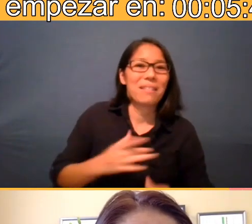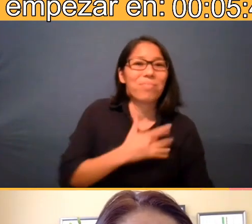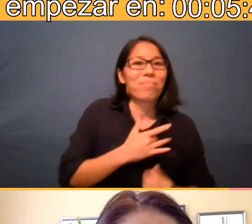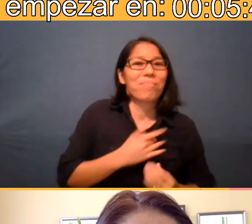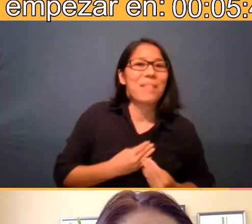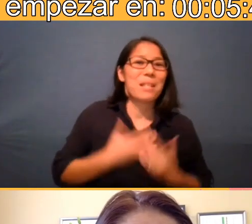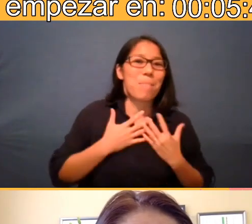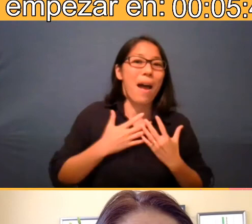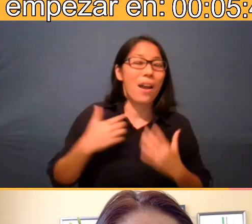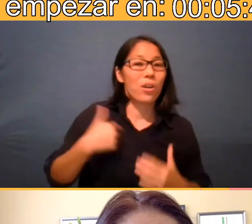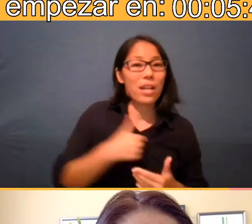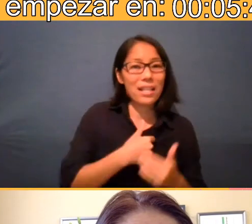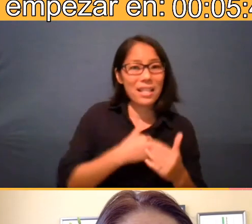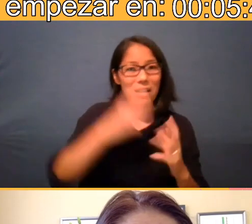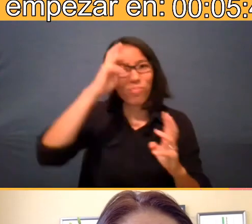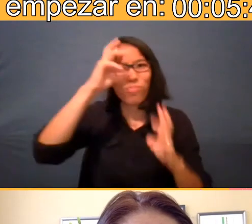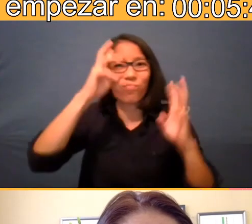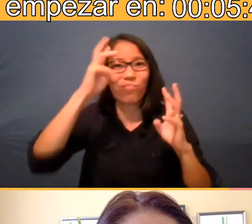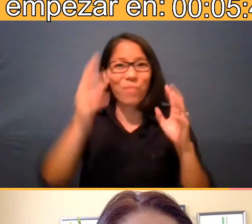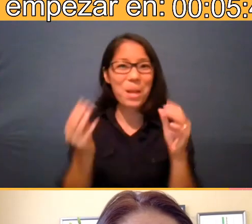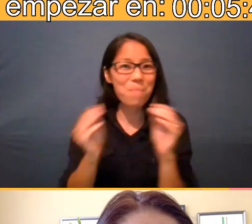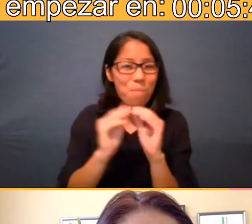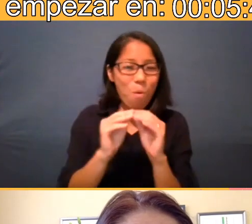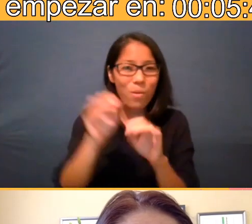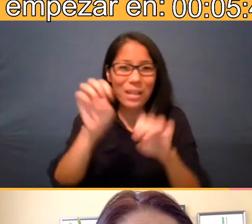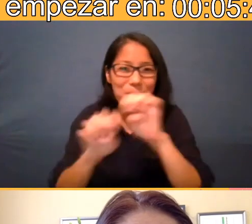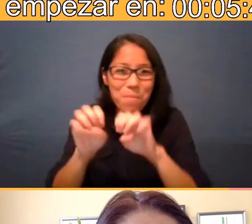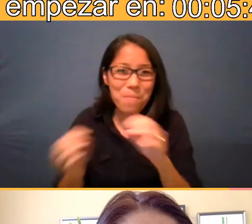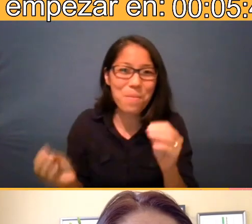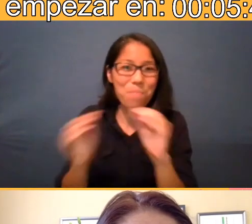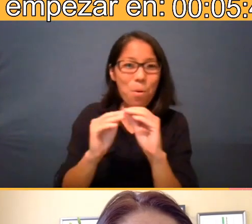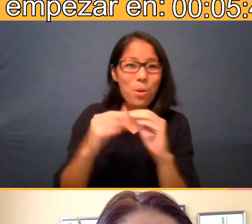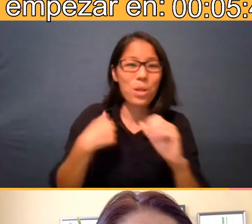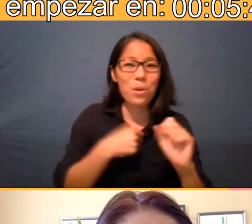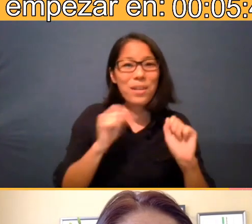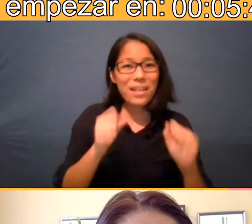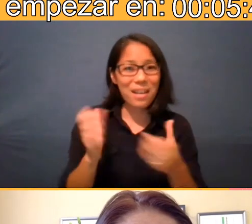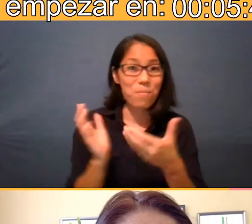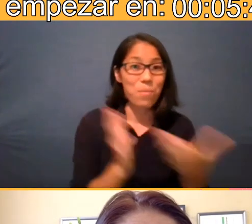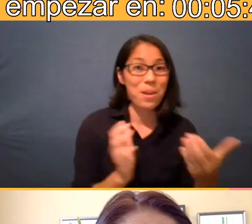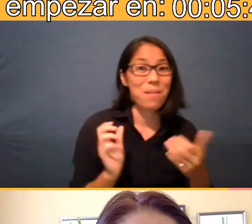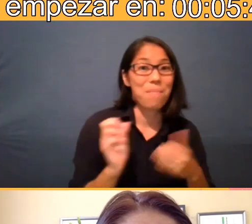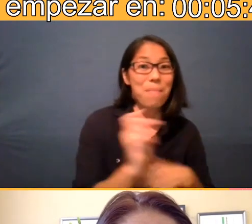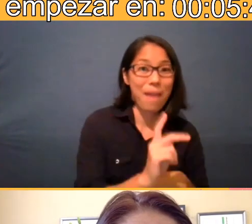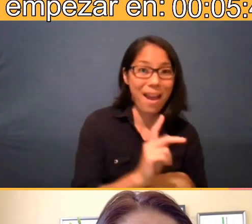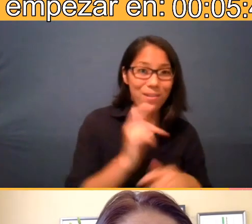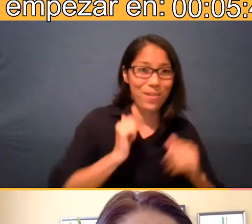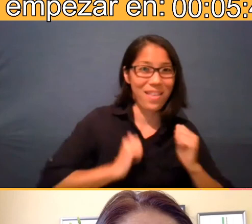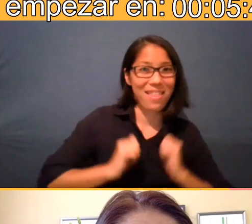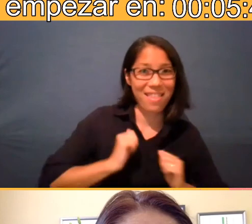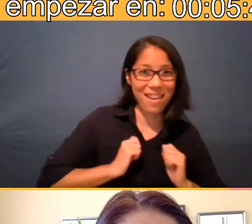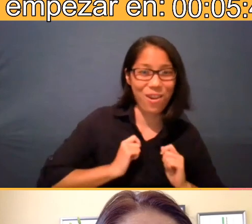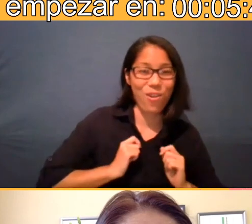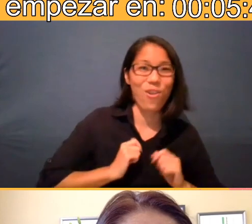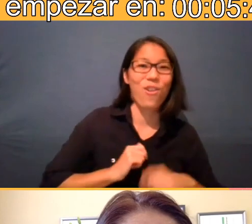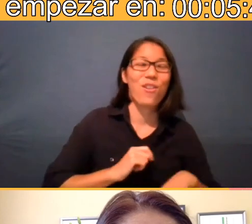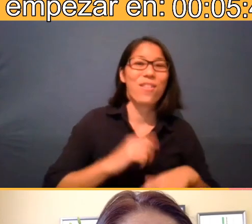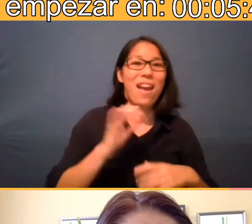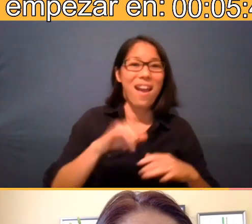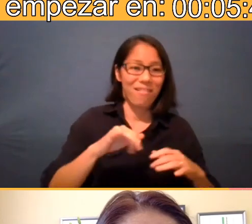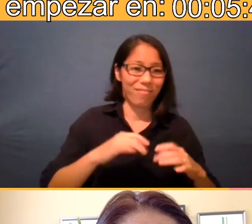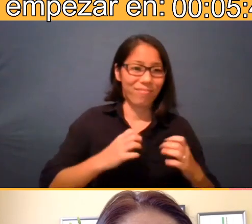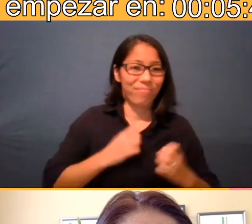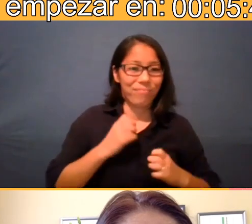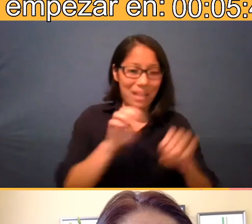thinking, bring in more experimentation. So hopefully we can bring it back to the theater, that kind of experimental freedom that we're feeling right